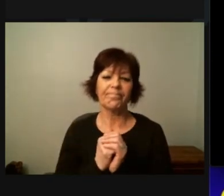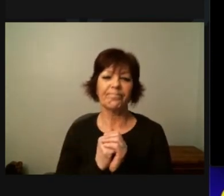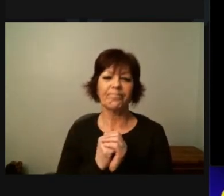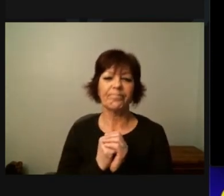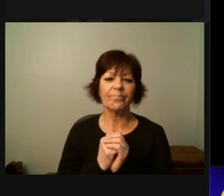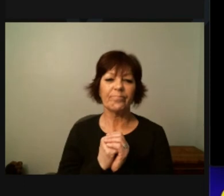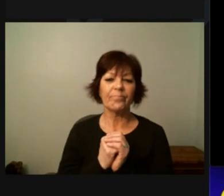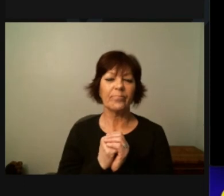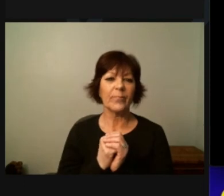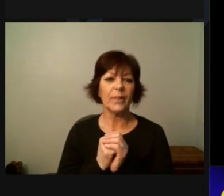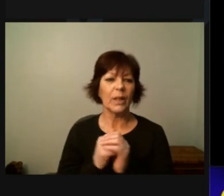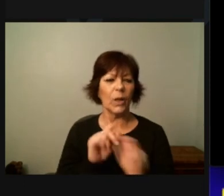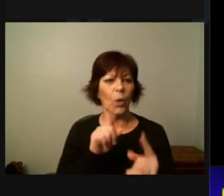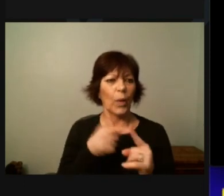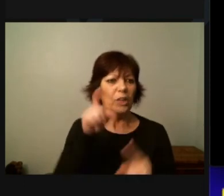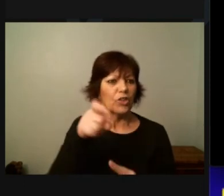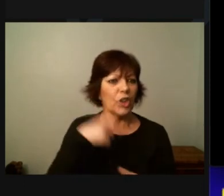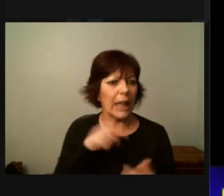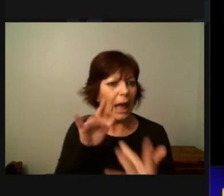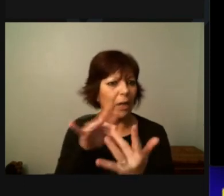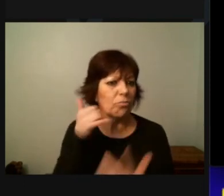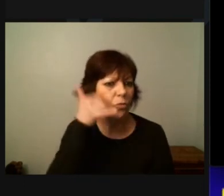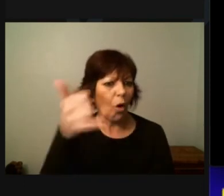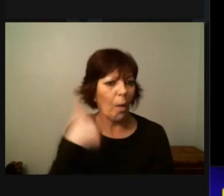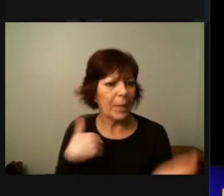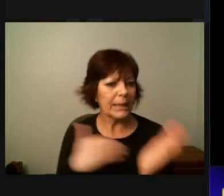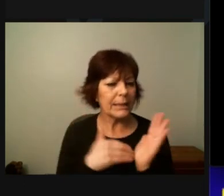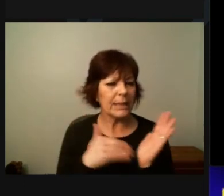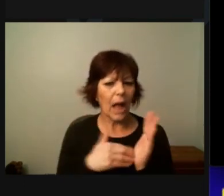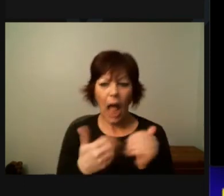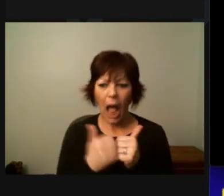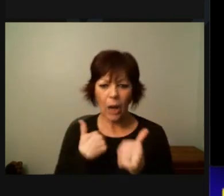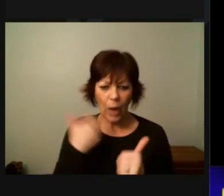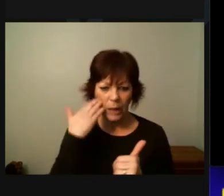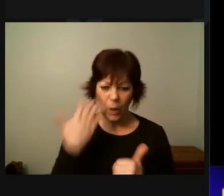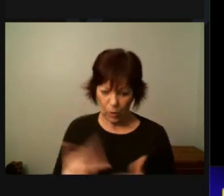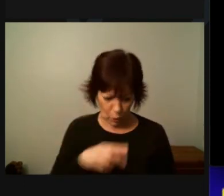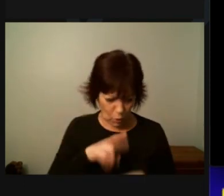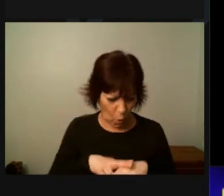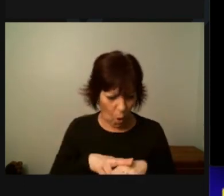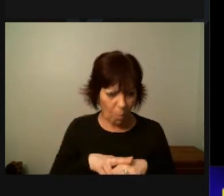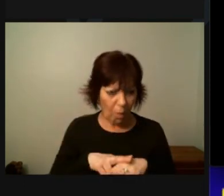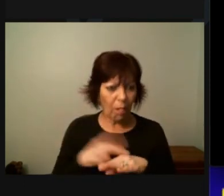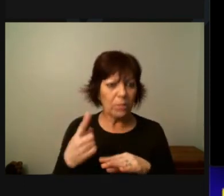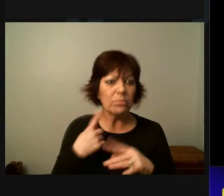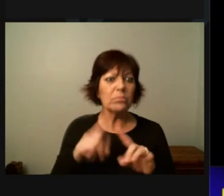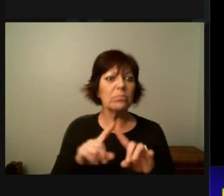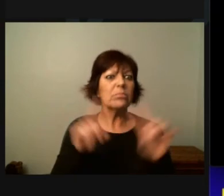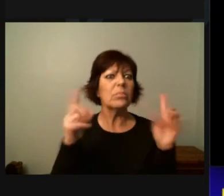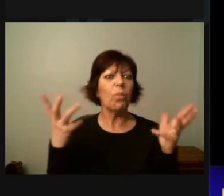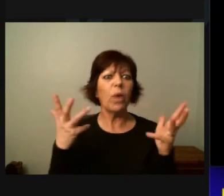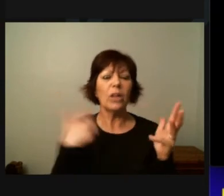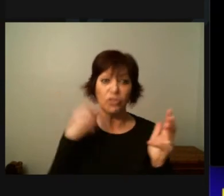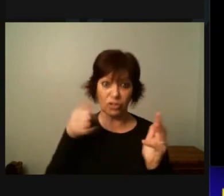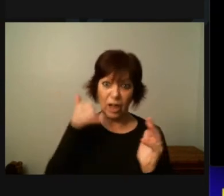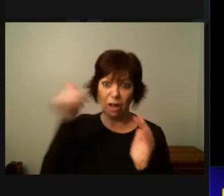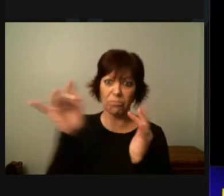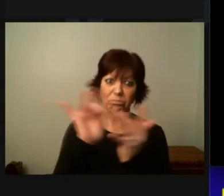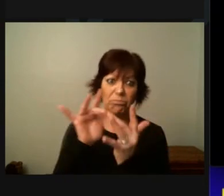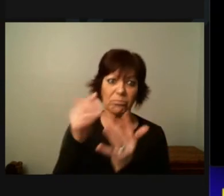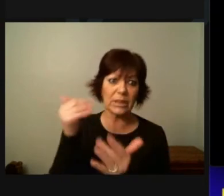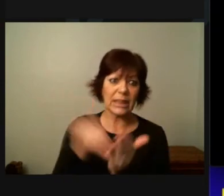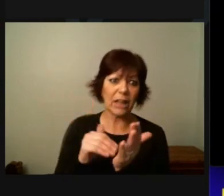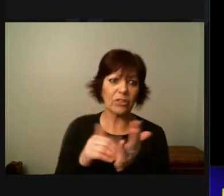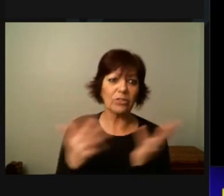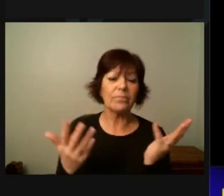So when do you contact the doctor? How do you know if this is a normal side effect or if something is really going